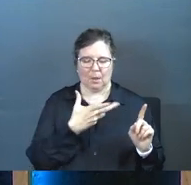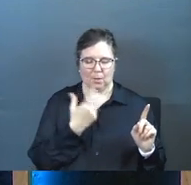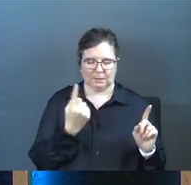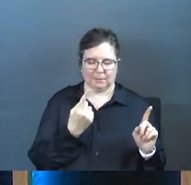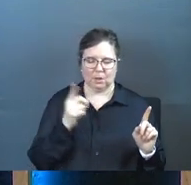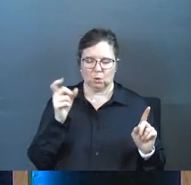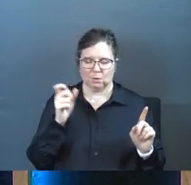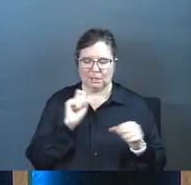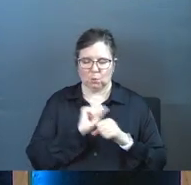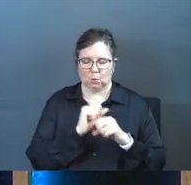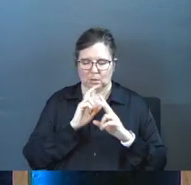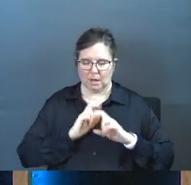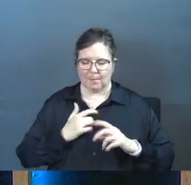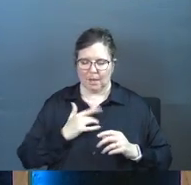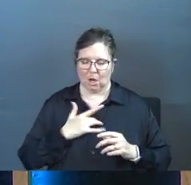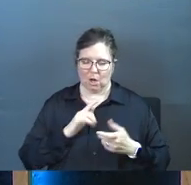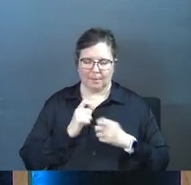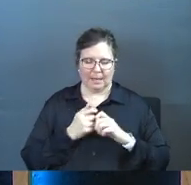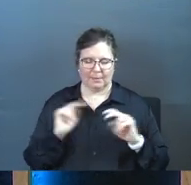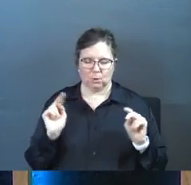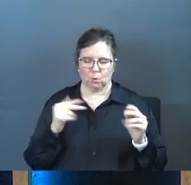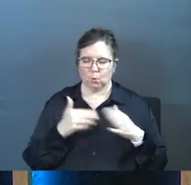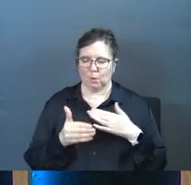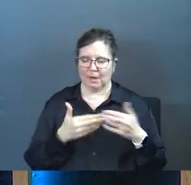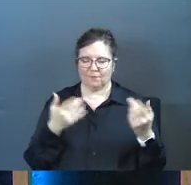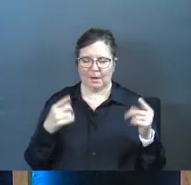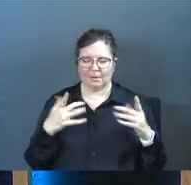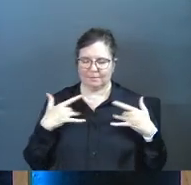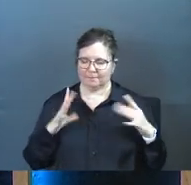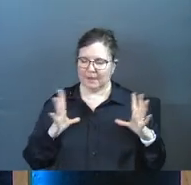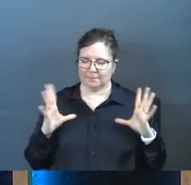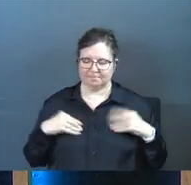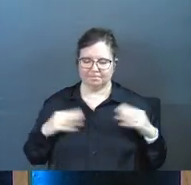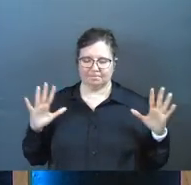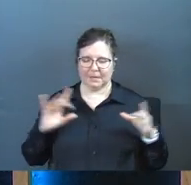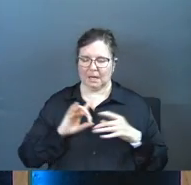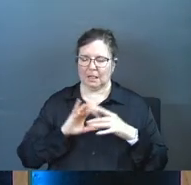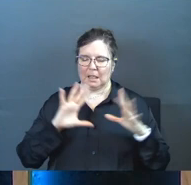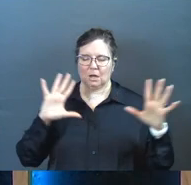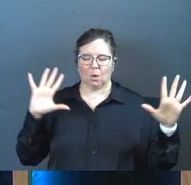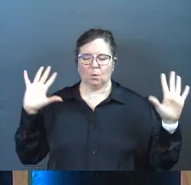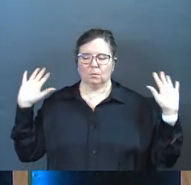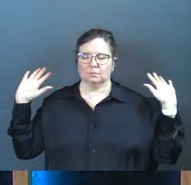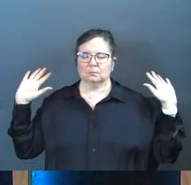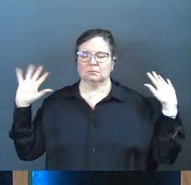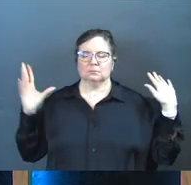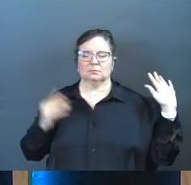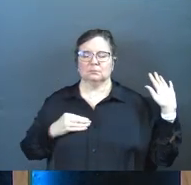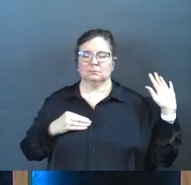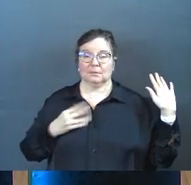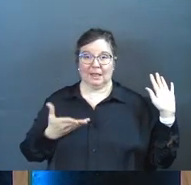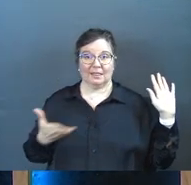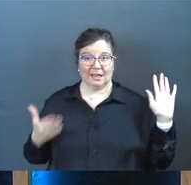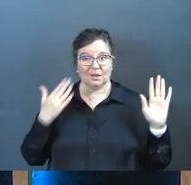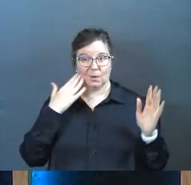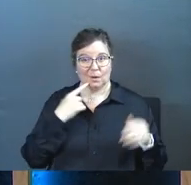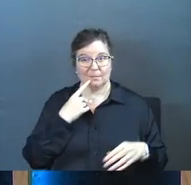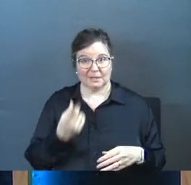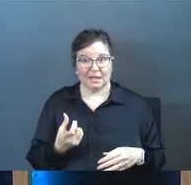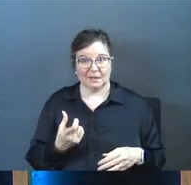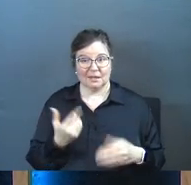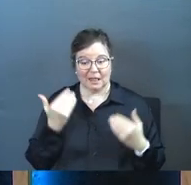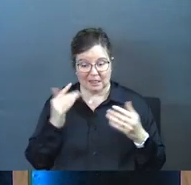something. And God, you need to work on my heart and make me neutral. Make me let it go, Elsa. Let it go, that thing. You know what I'm